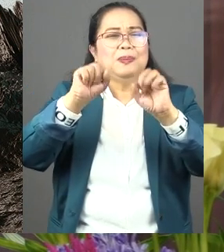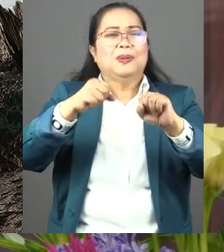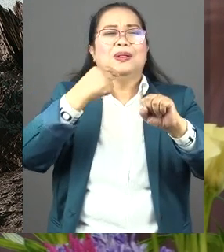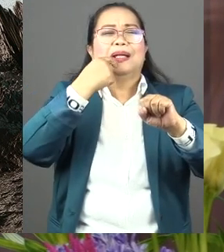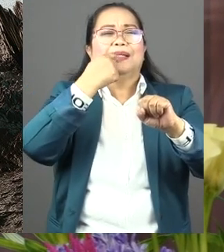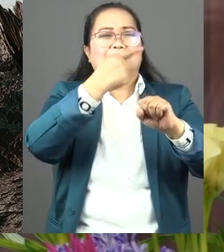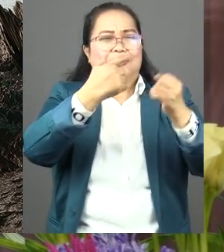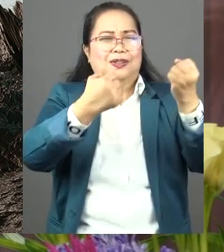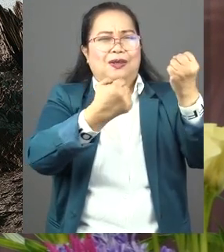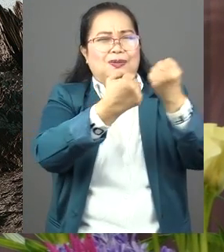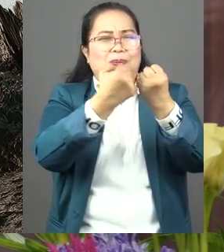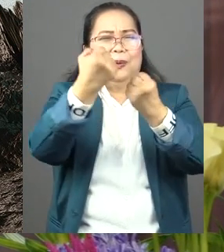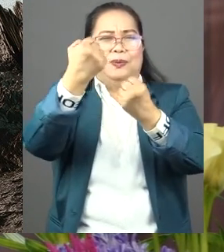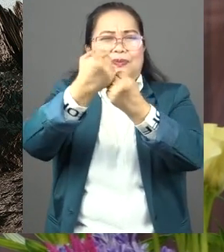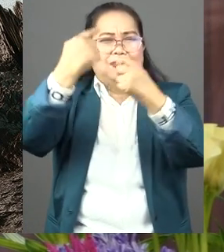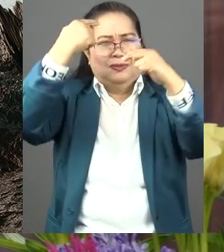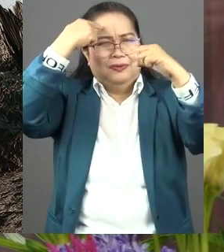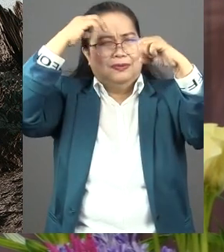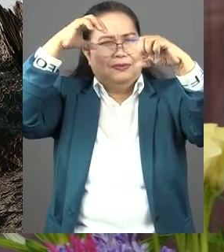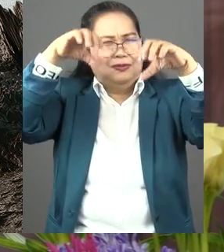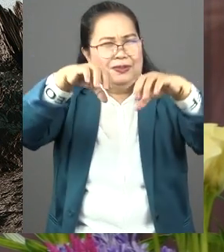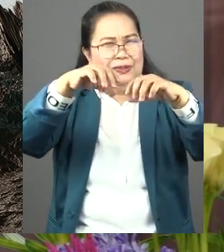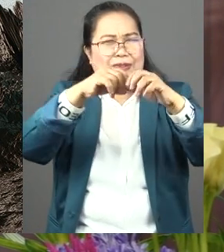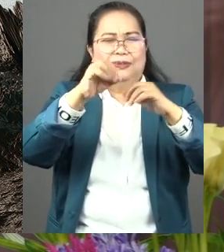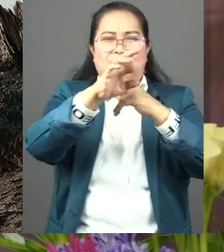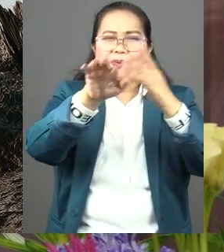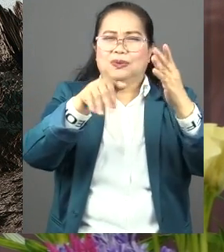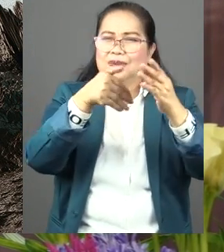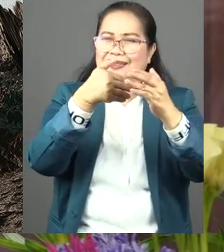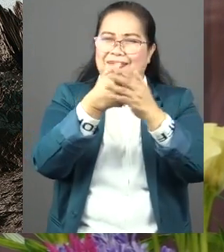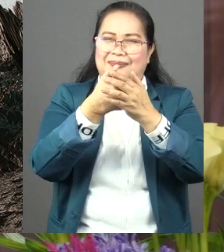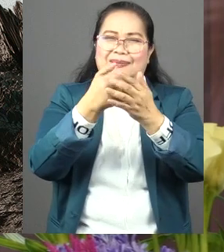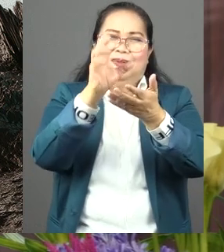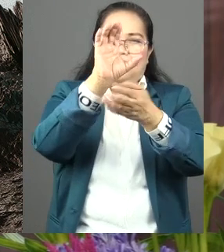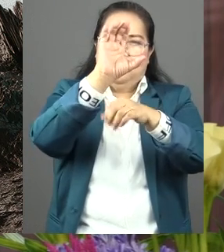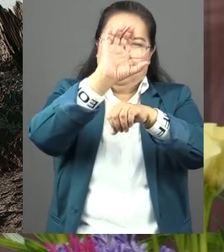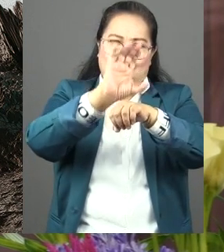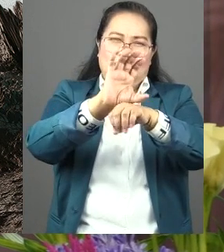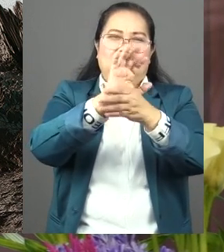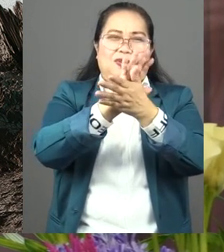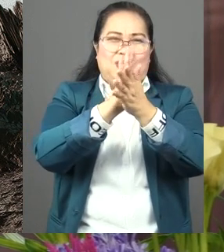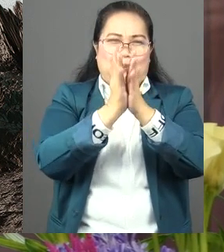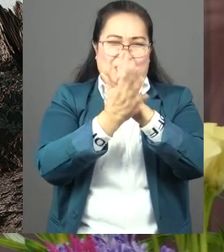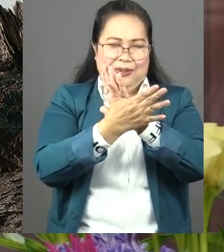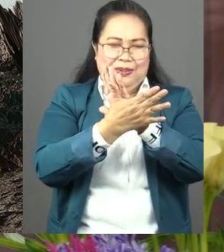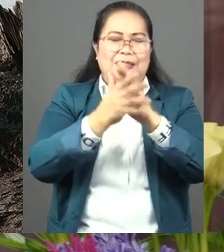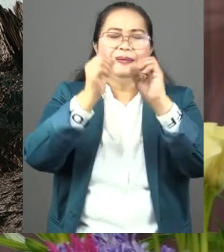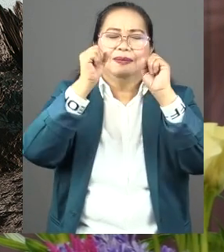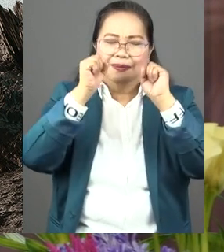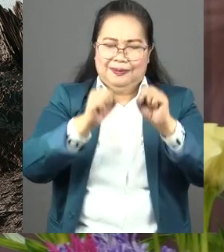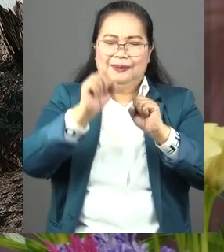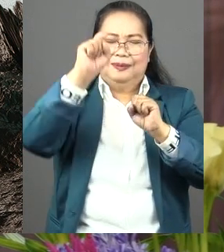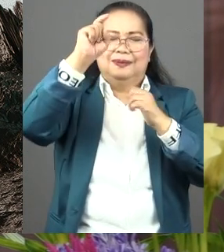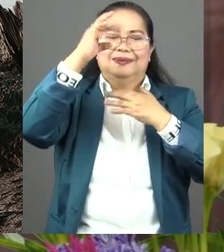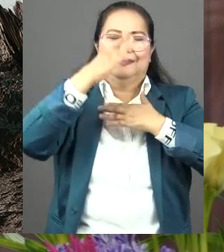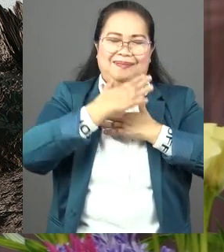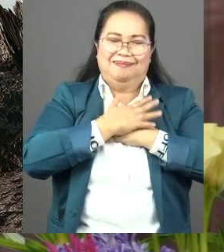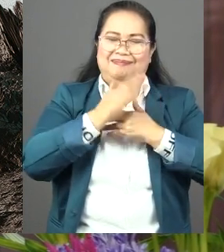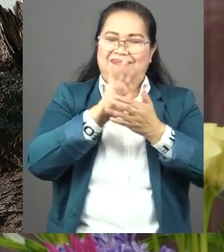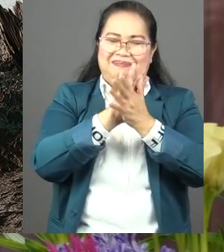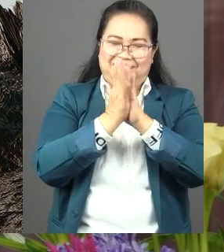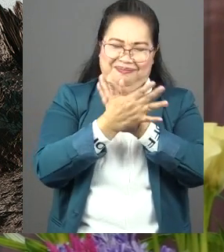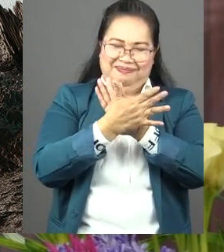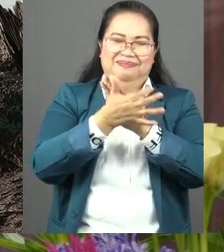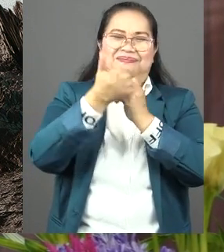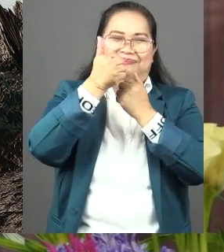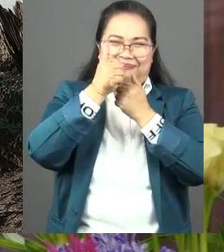each other, because that's how you designed the church to be. Enable us by your grace to become like